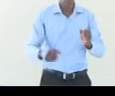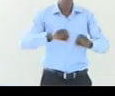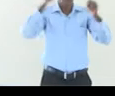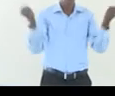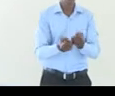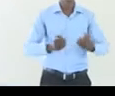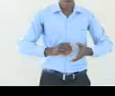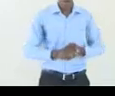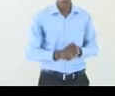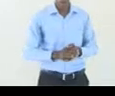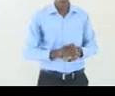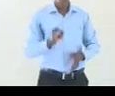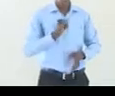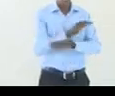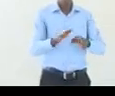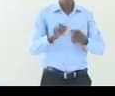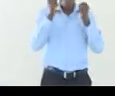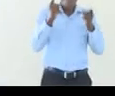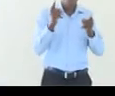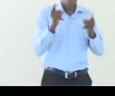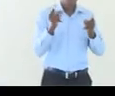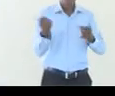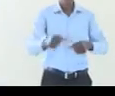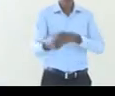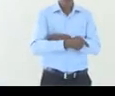I don't wake up any day. None of us,